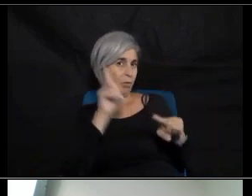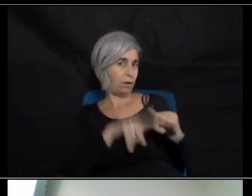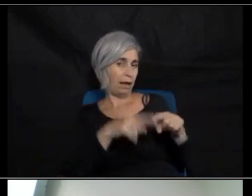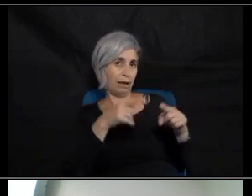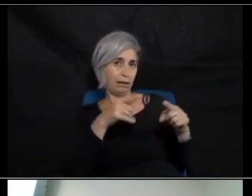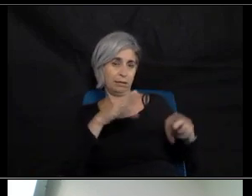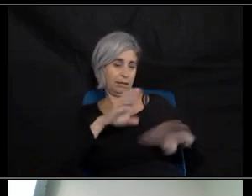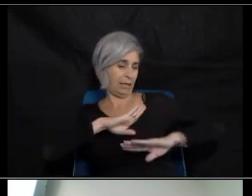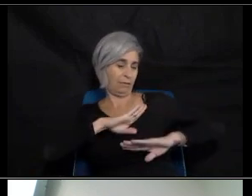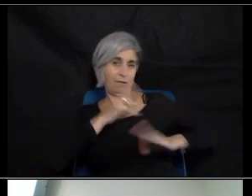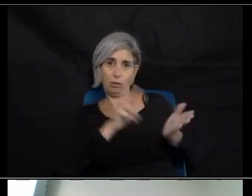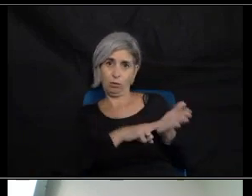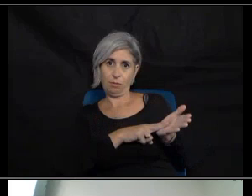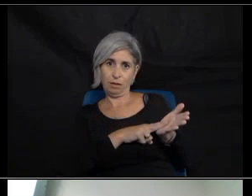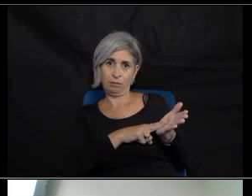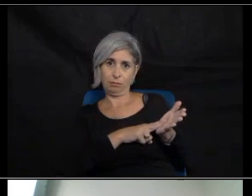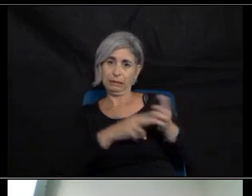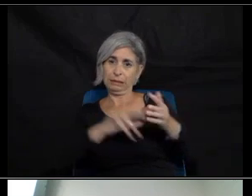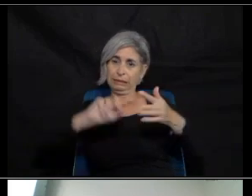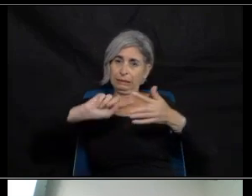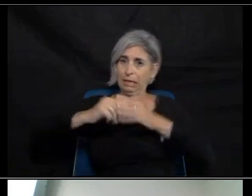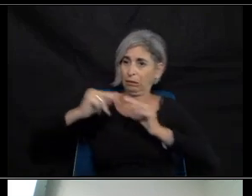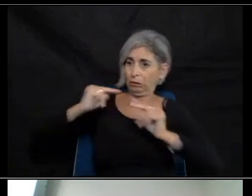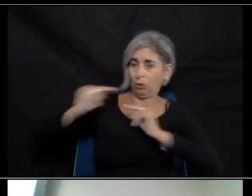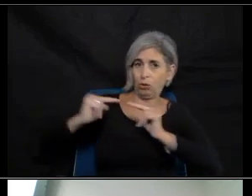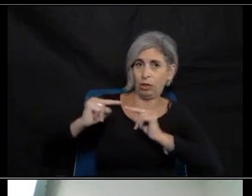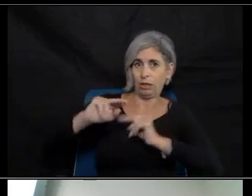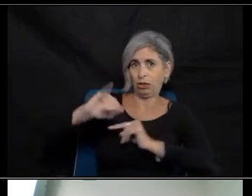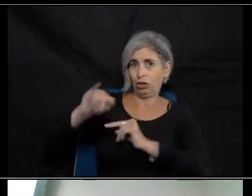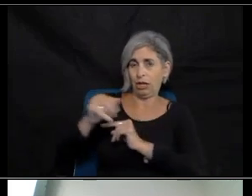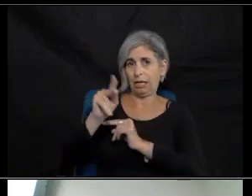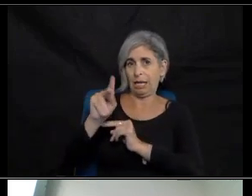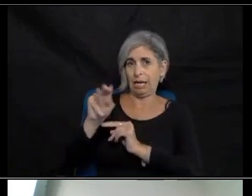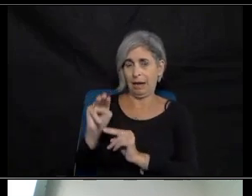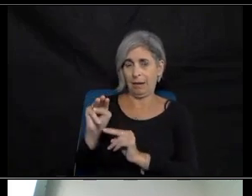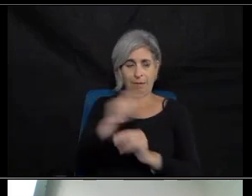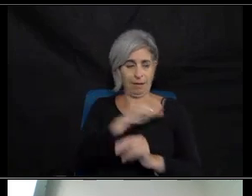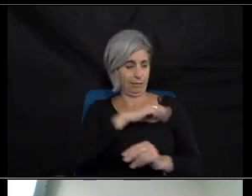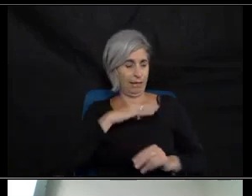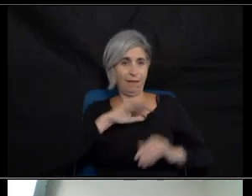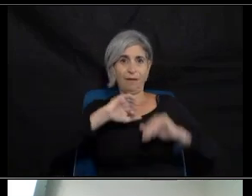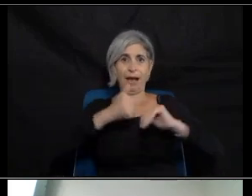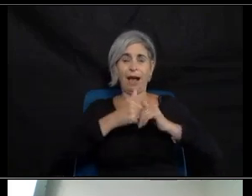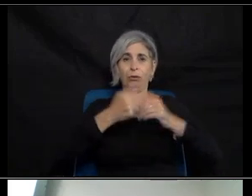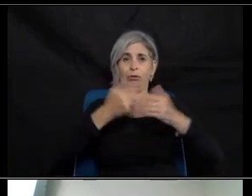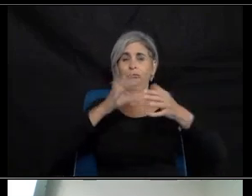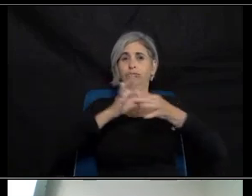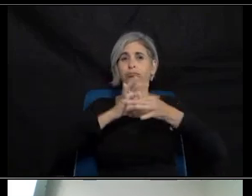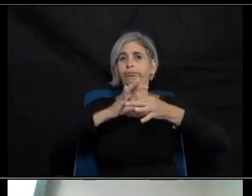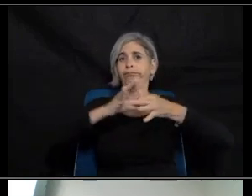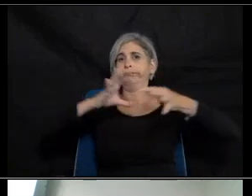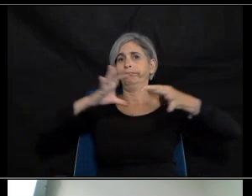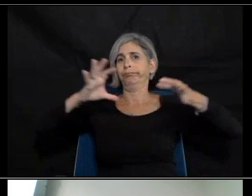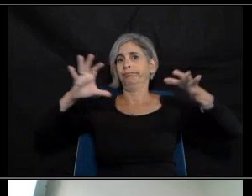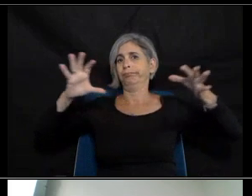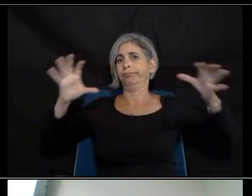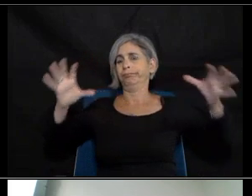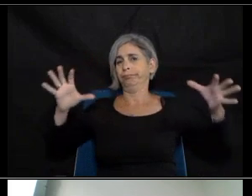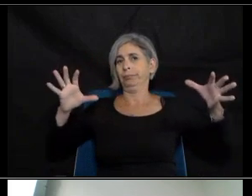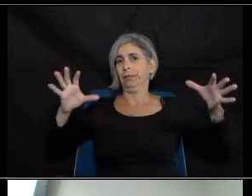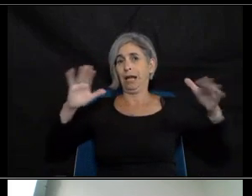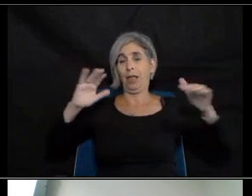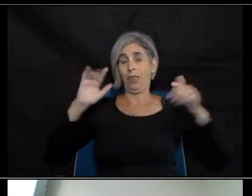agreement, begin negotiations, staff and JKM, on how to amicably unwind this relationship so that we